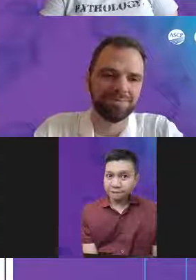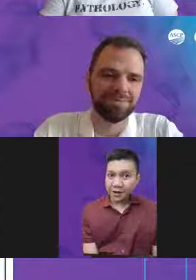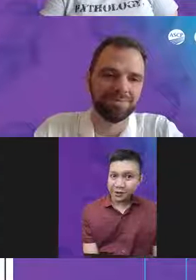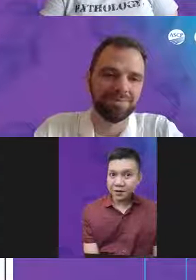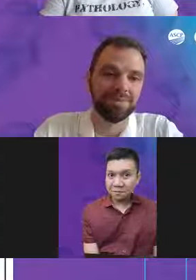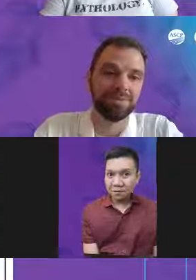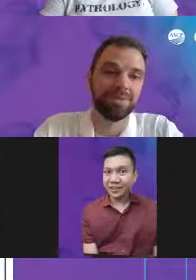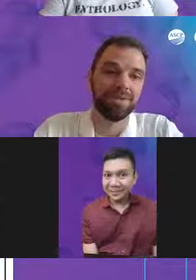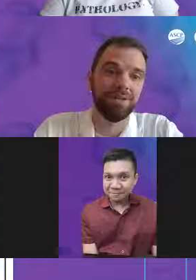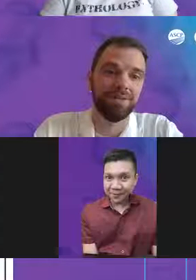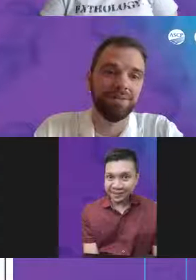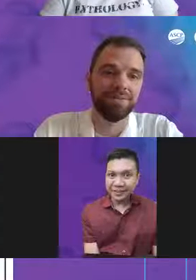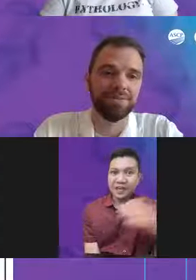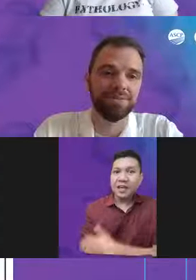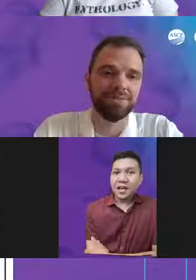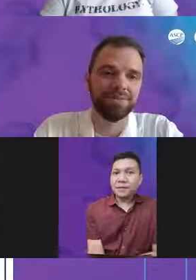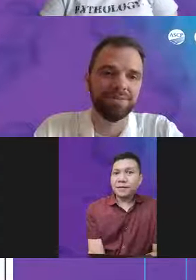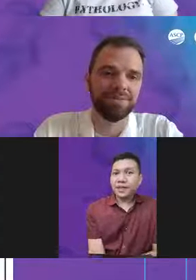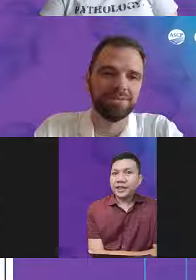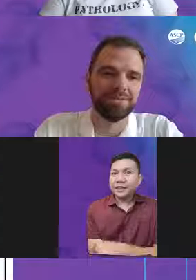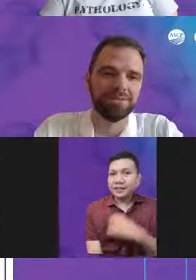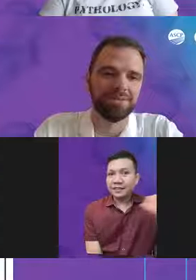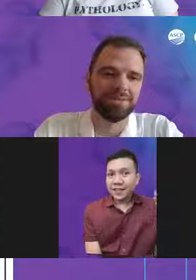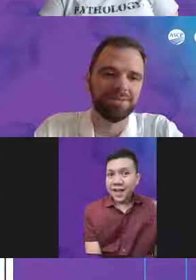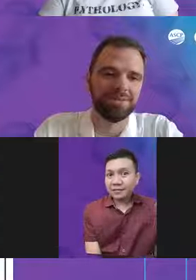on fire or they're boiling the blood.